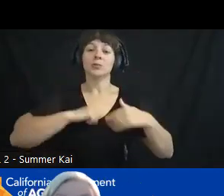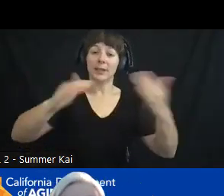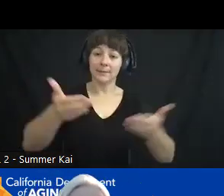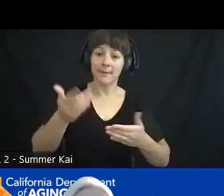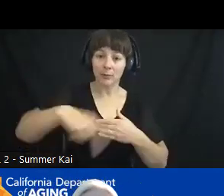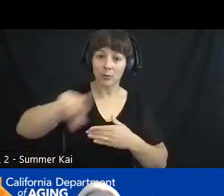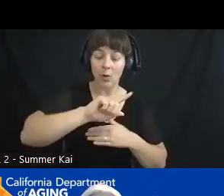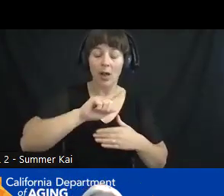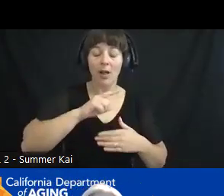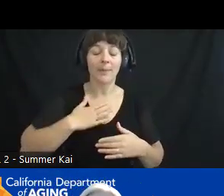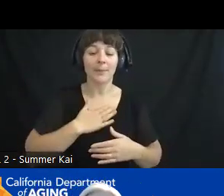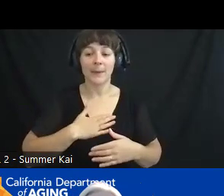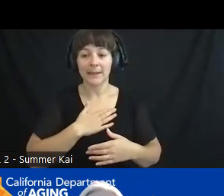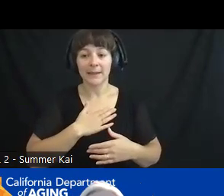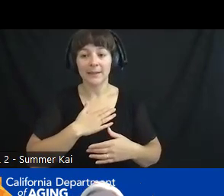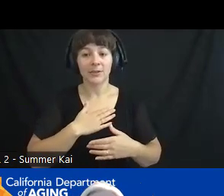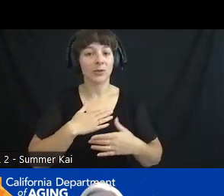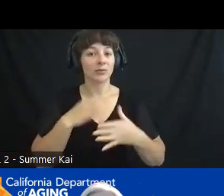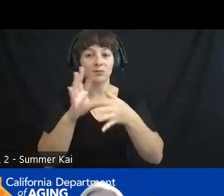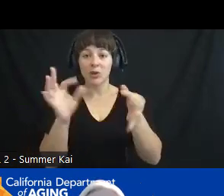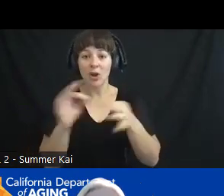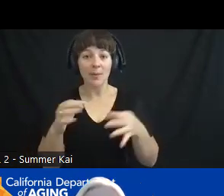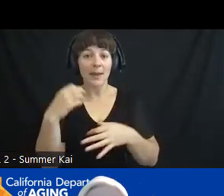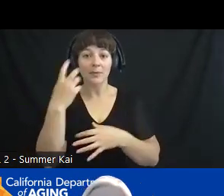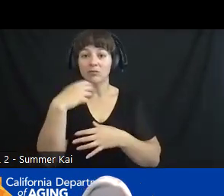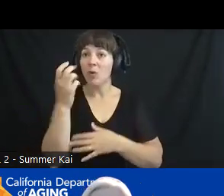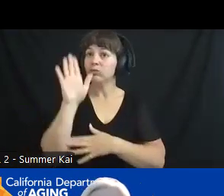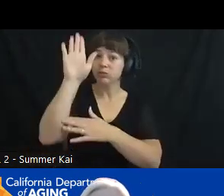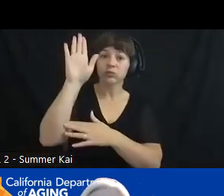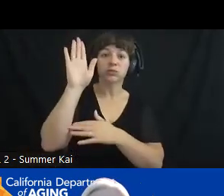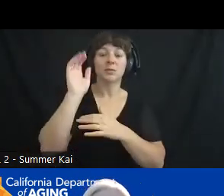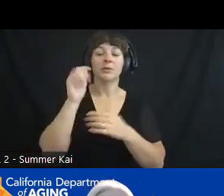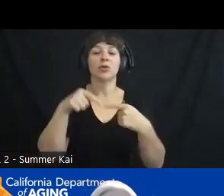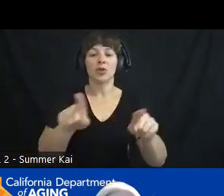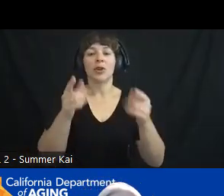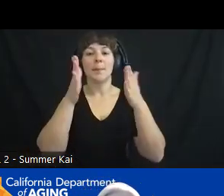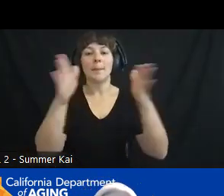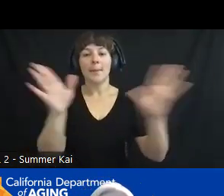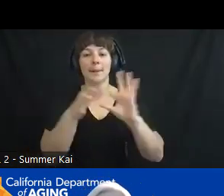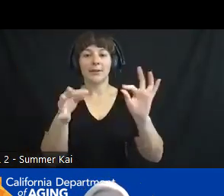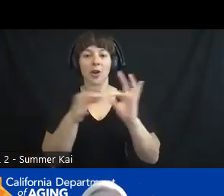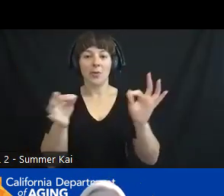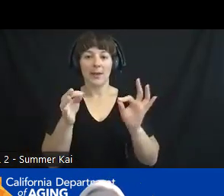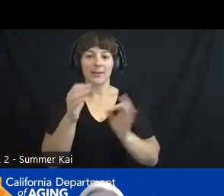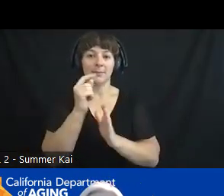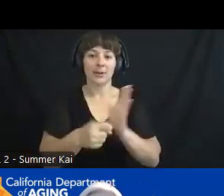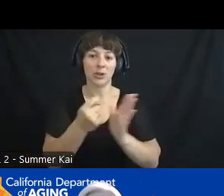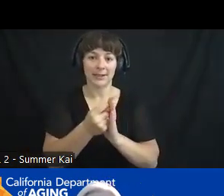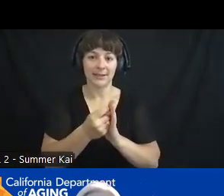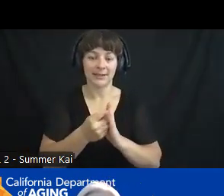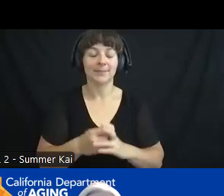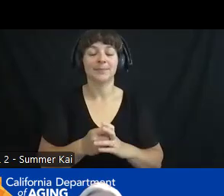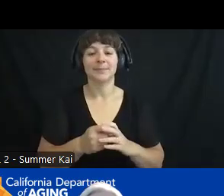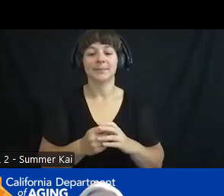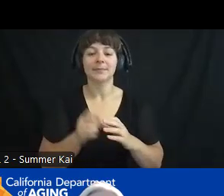provide oral comments during our public comment period, which is in the